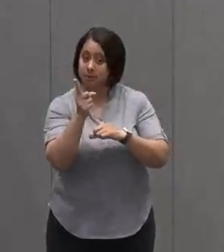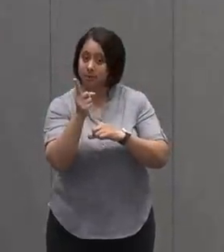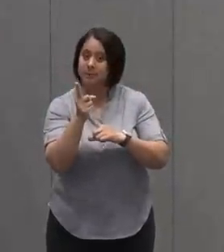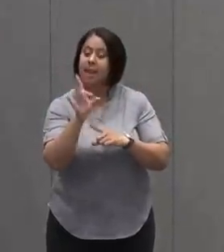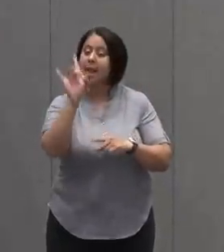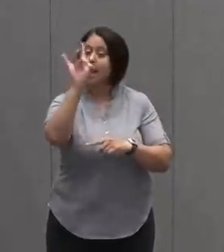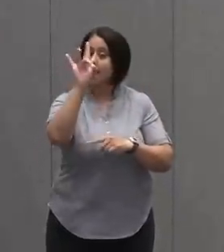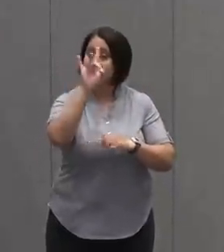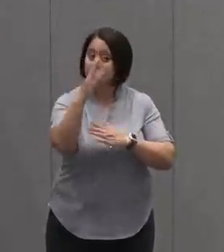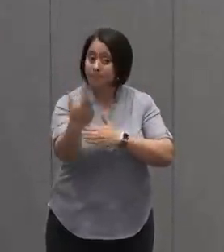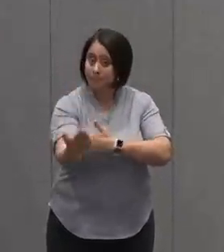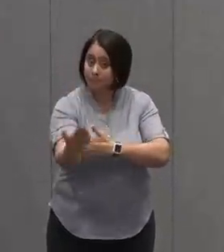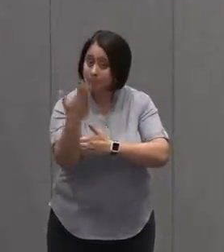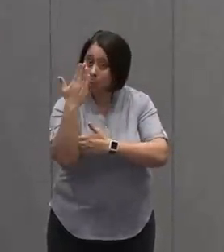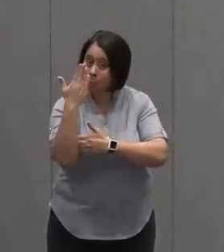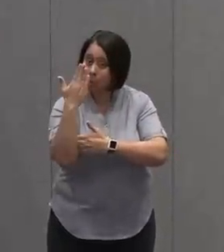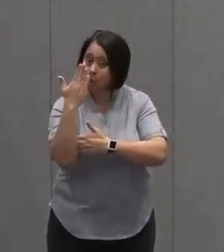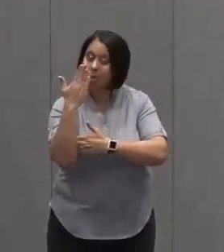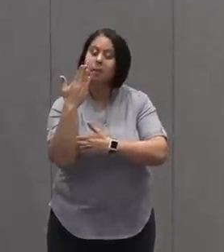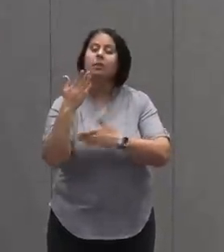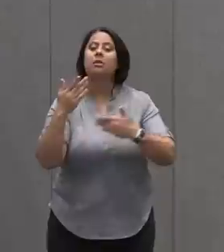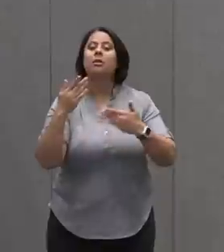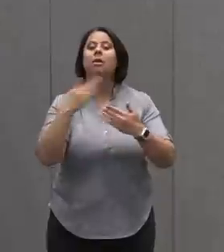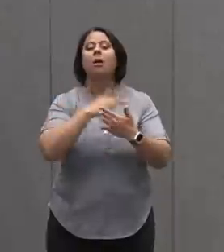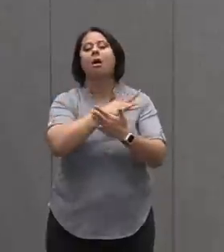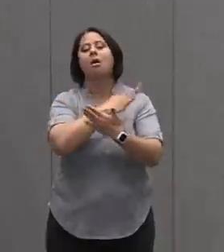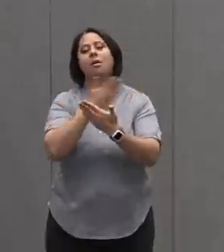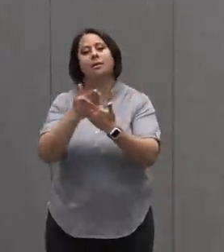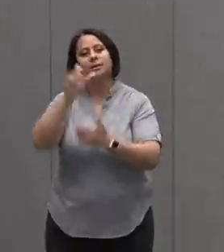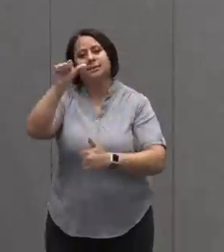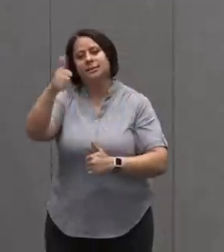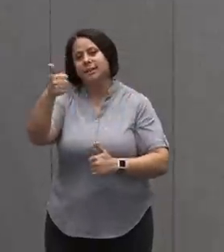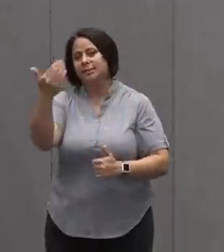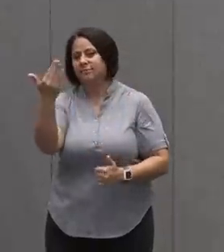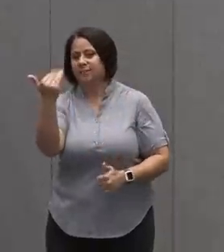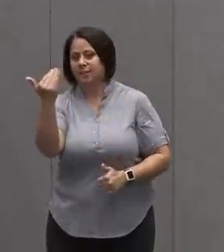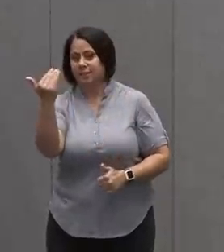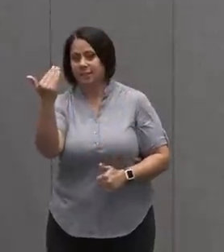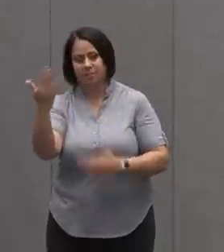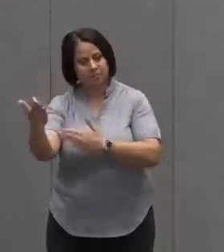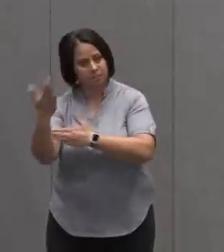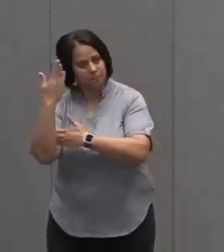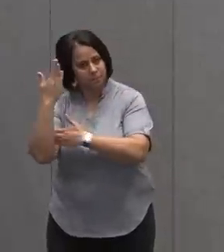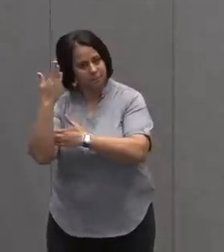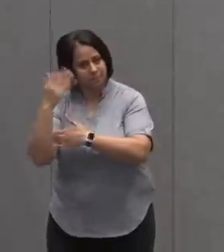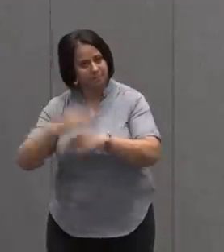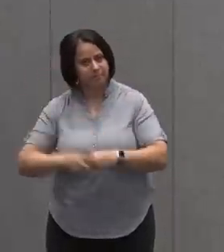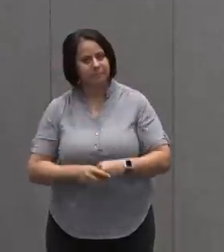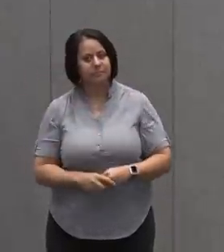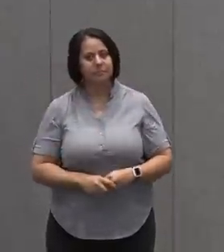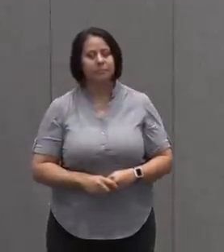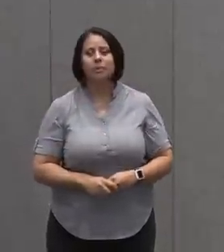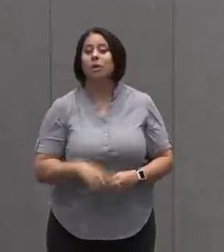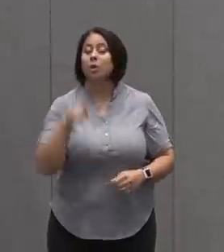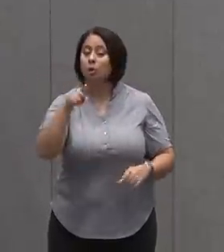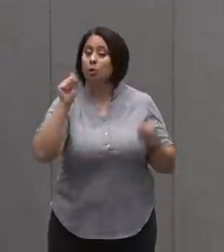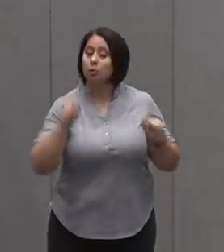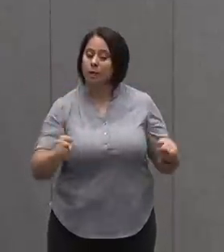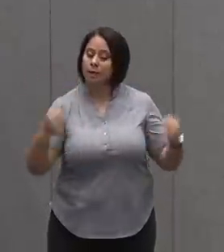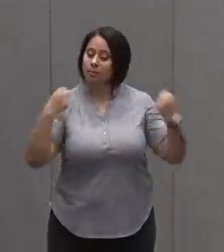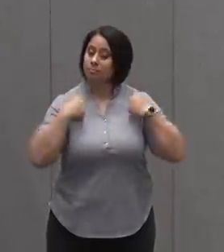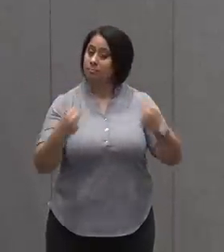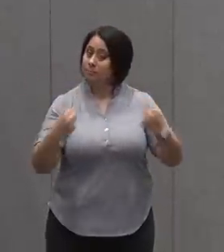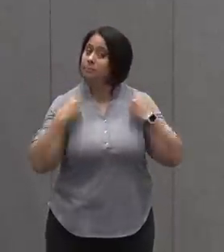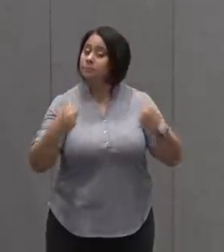a.m. and go to how about 10:15 a.m. I bet you you can do it. And pick a movement that you would like to